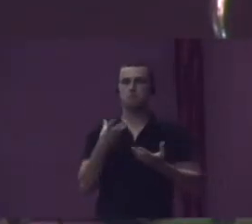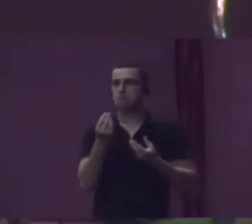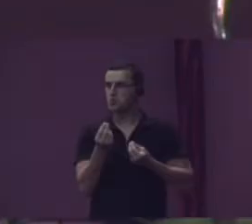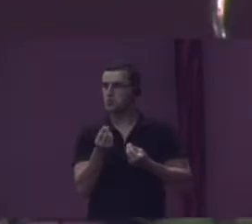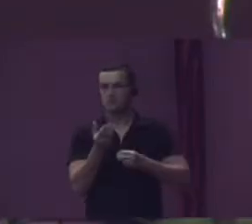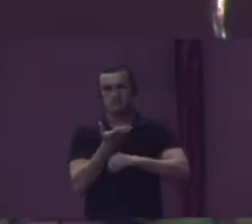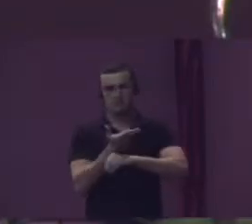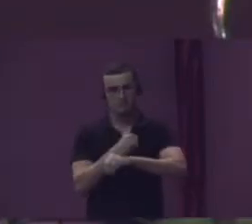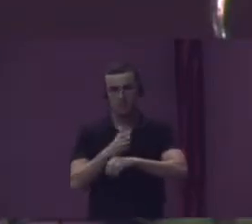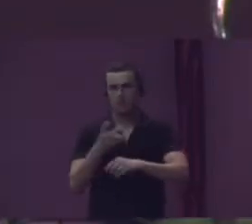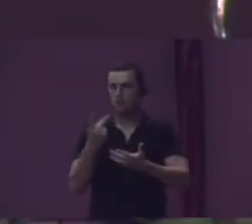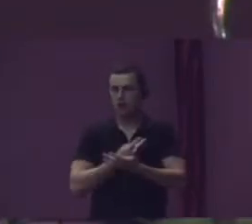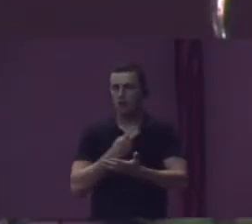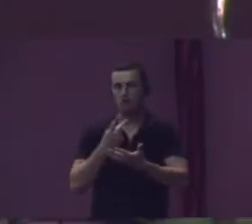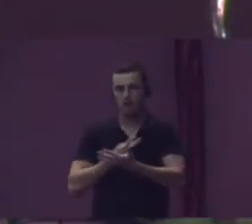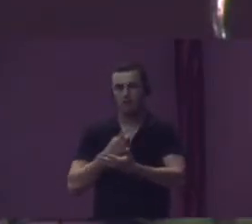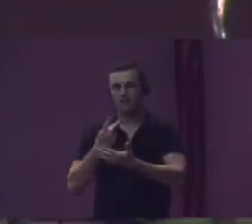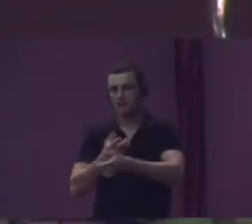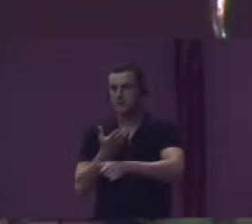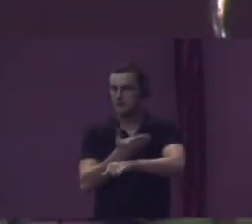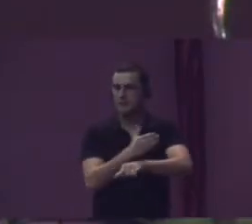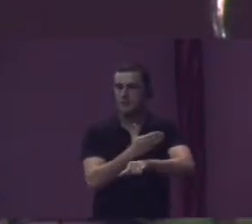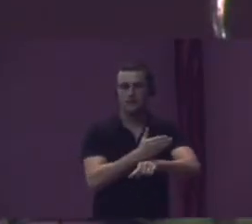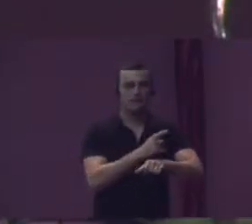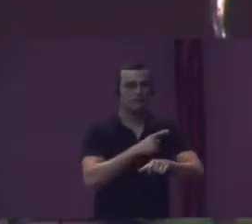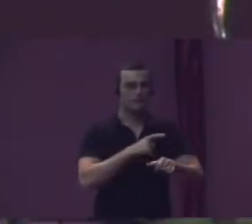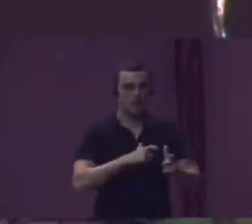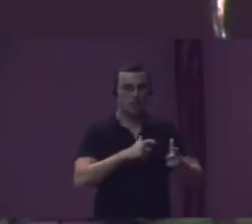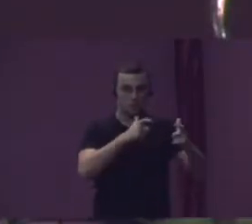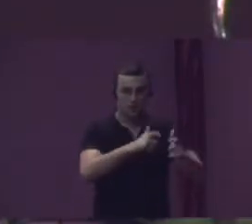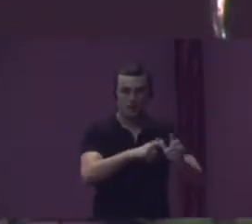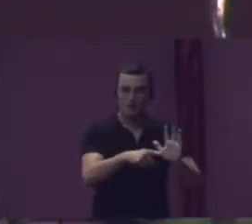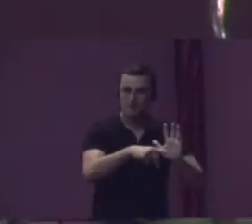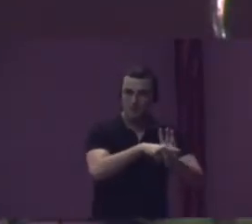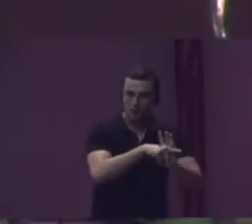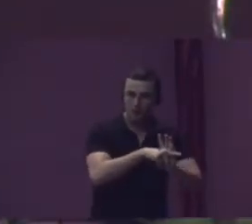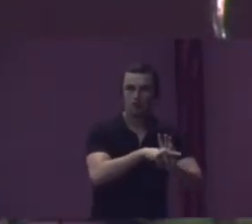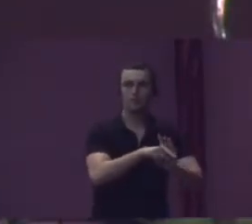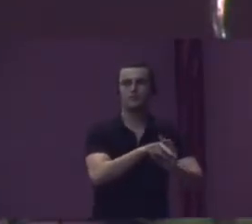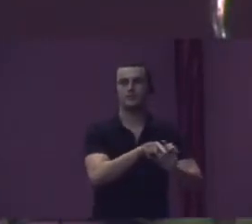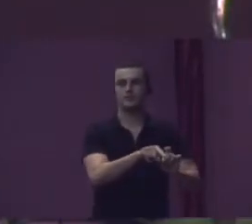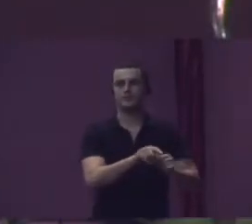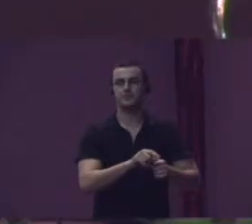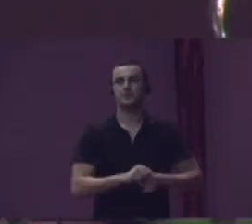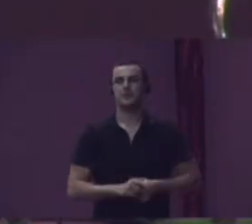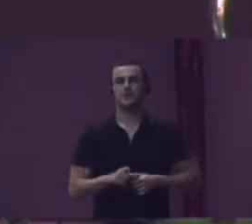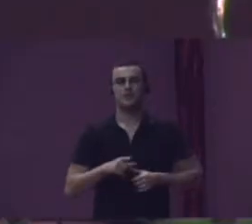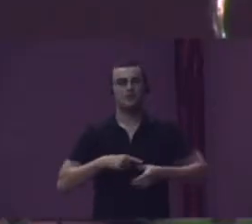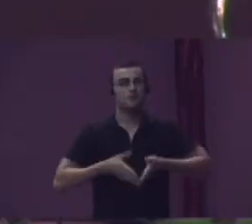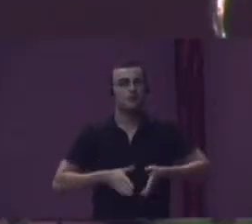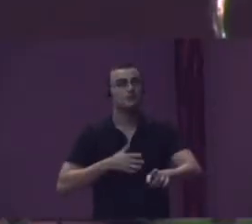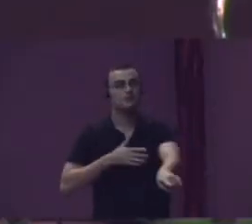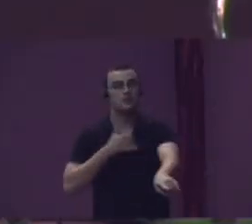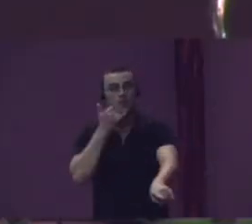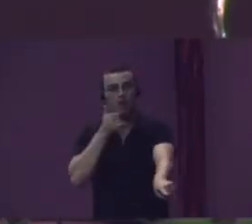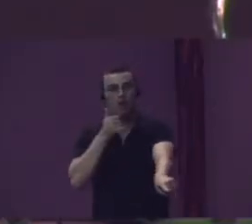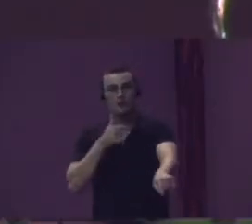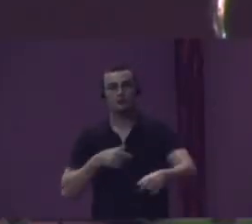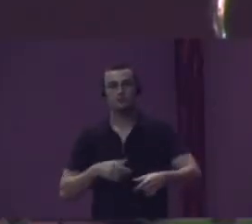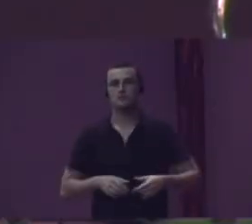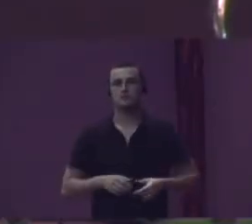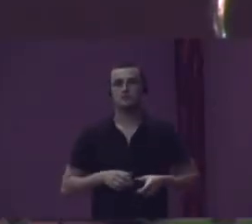and intimate spaces, such as childbirth, began moving outwardly in search of experts and public